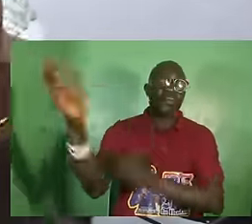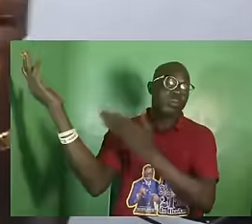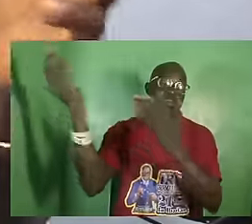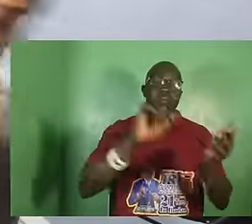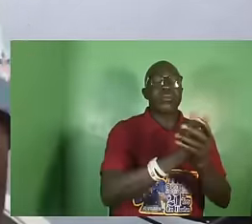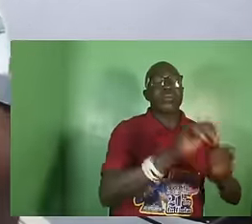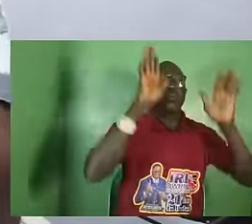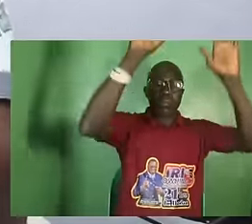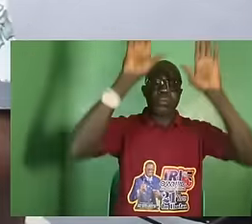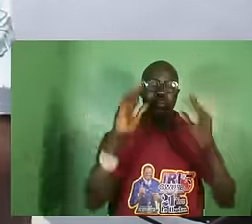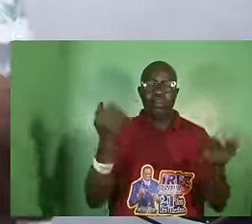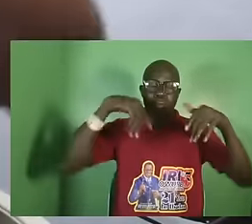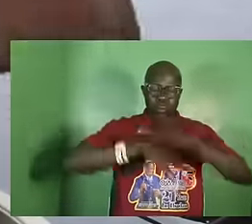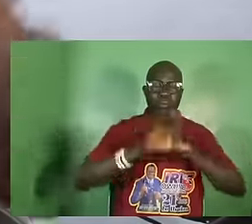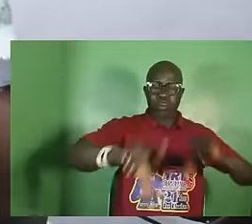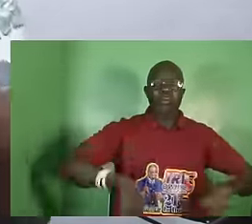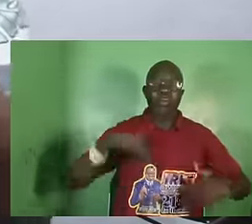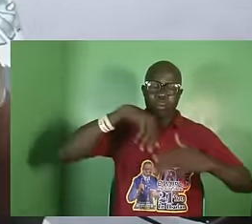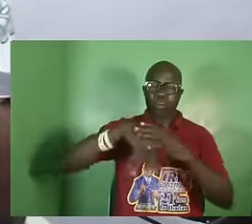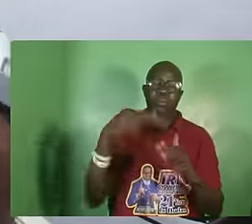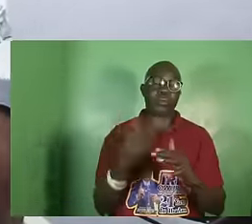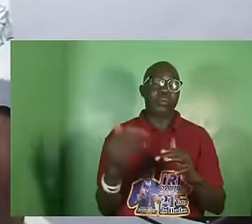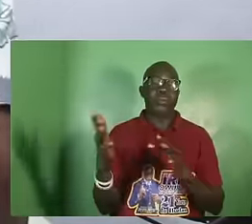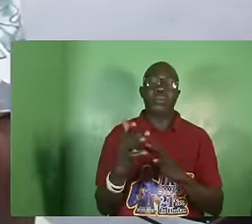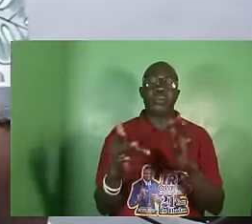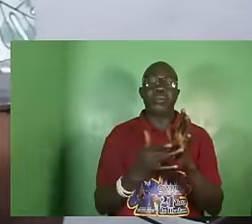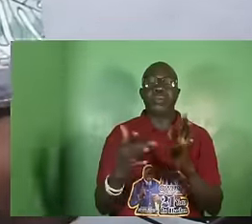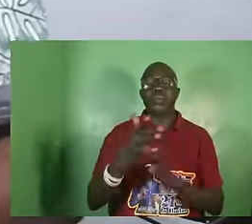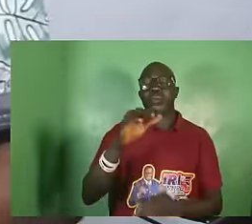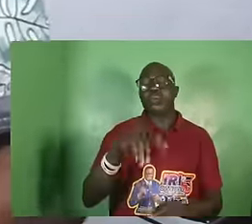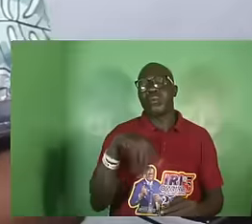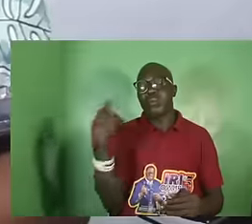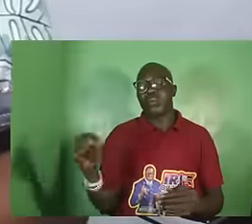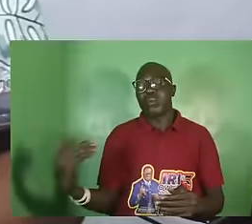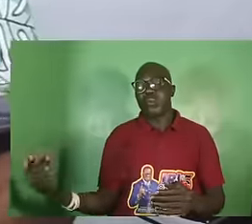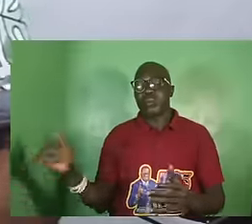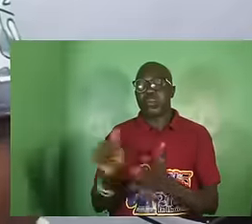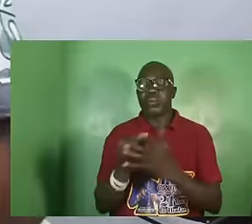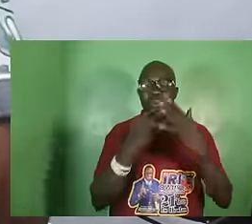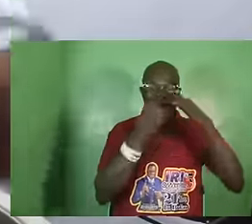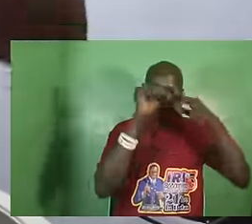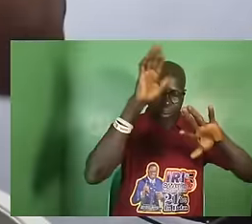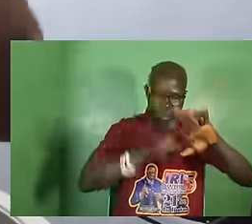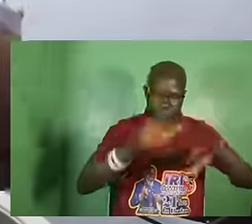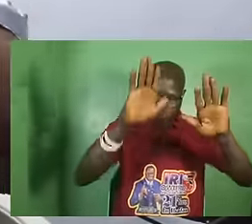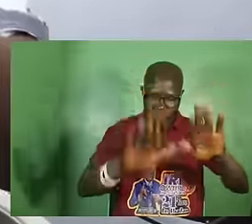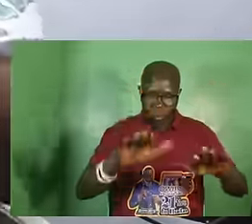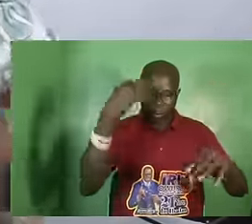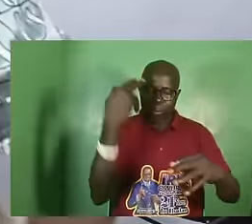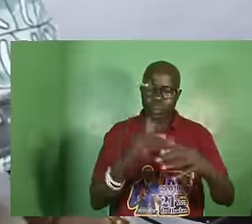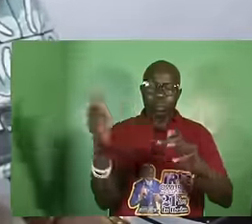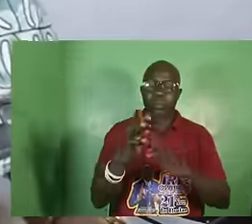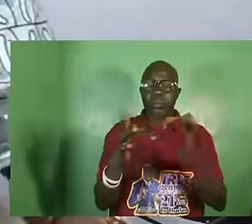aye in the name of Jesus in to da wole yen emi wi loruko